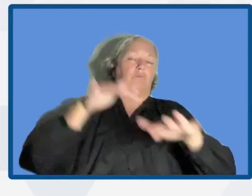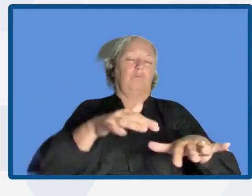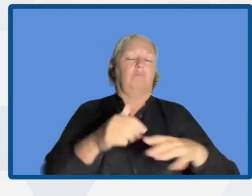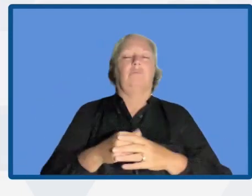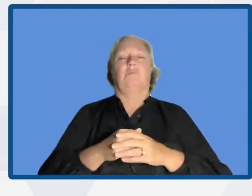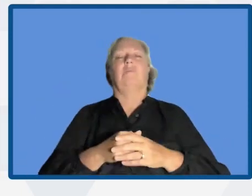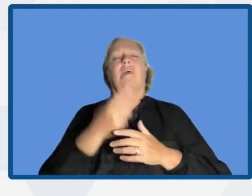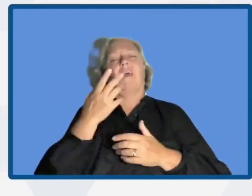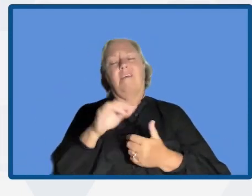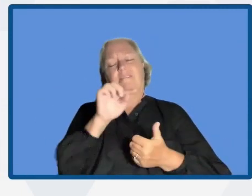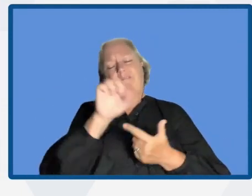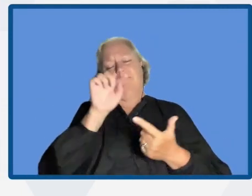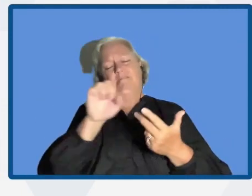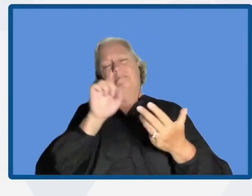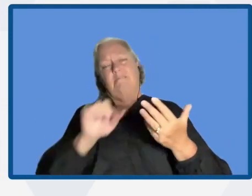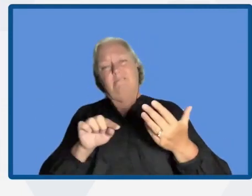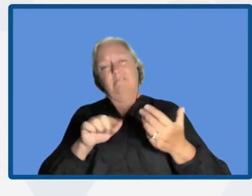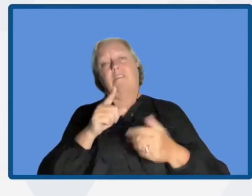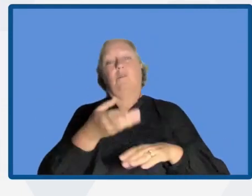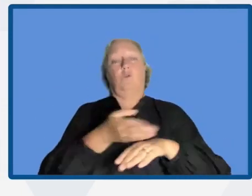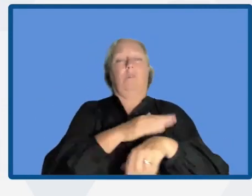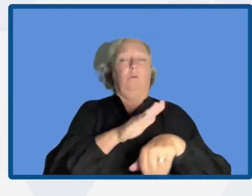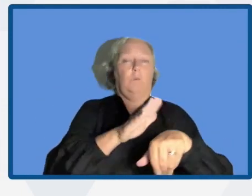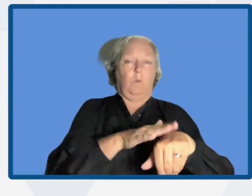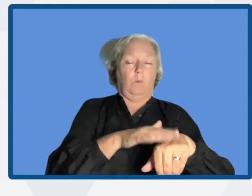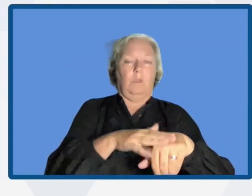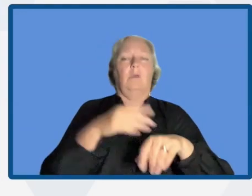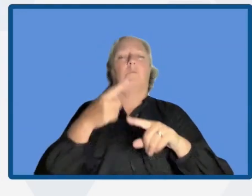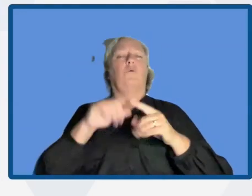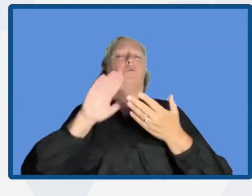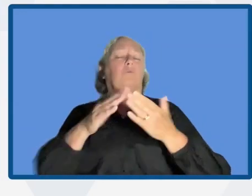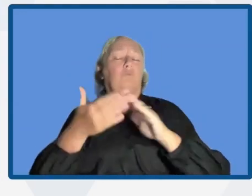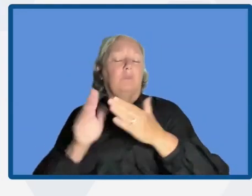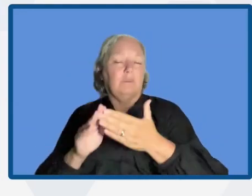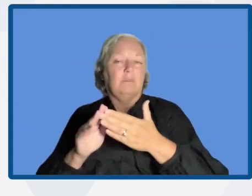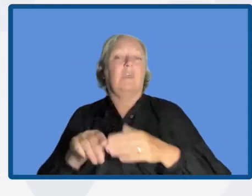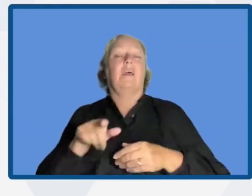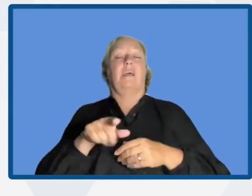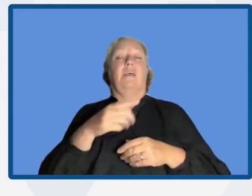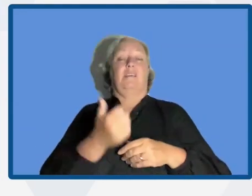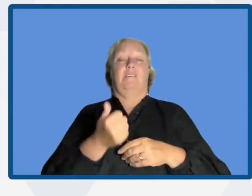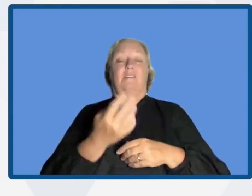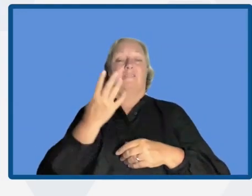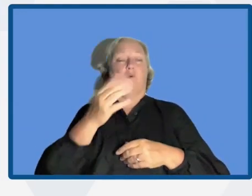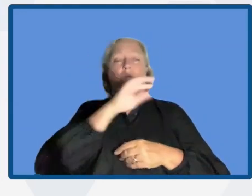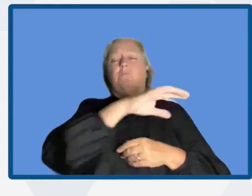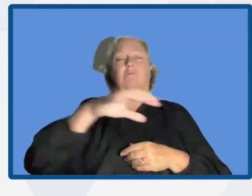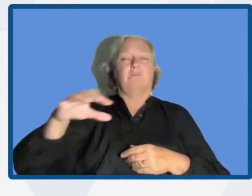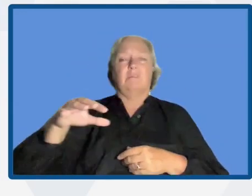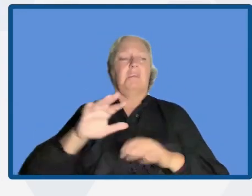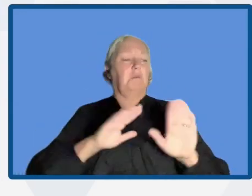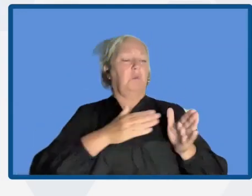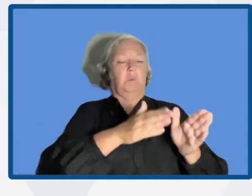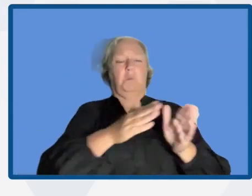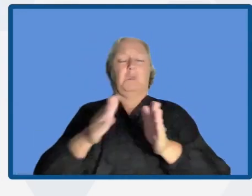combination between the early warning systems and the community. And in the 4 Andean countries, this is approached differently.